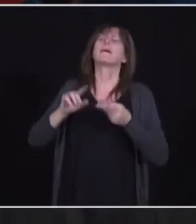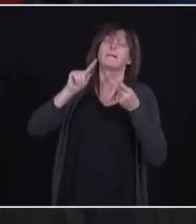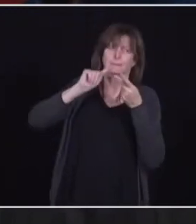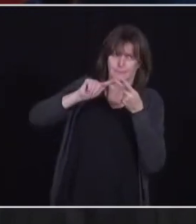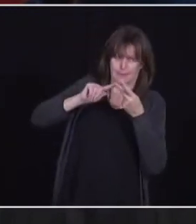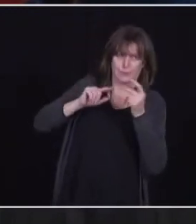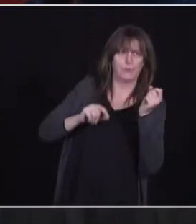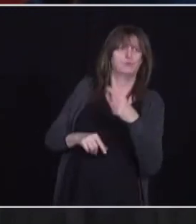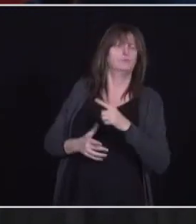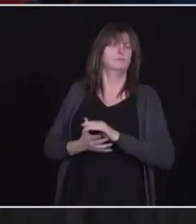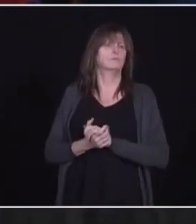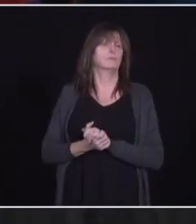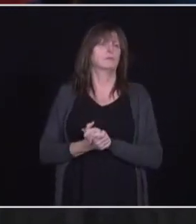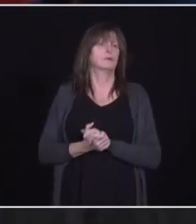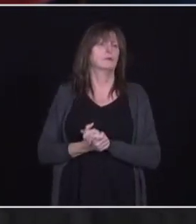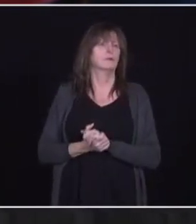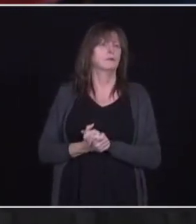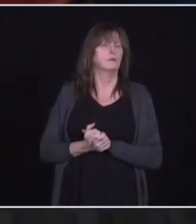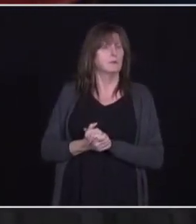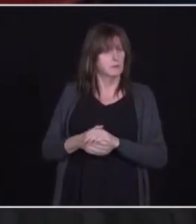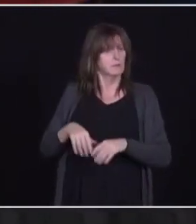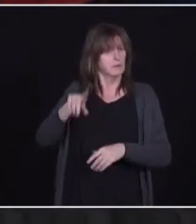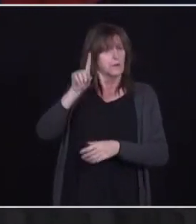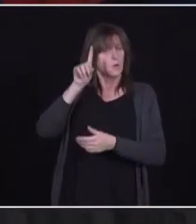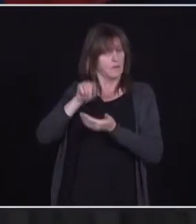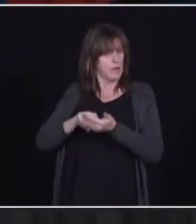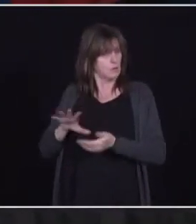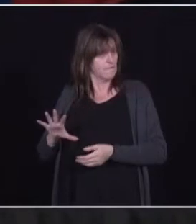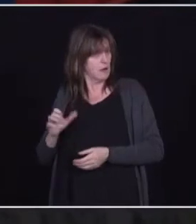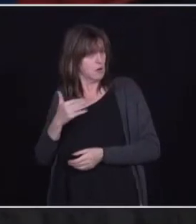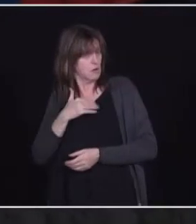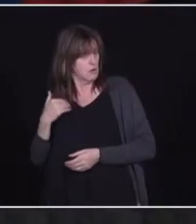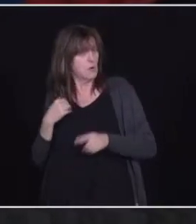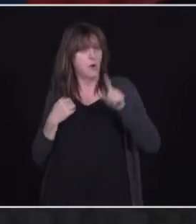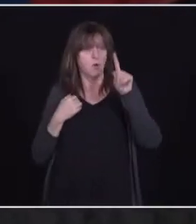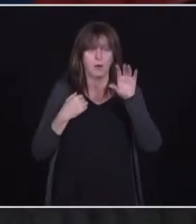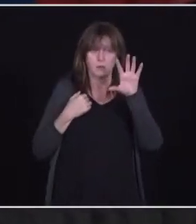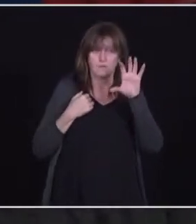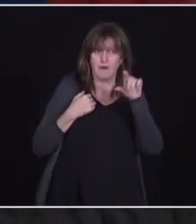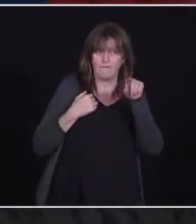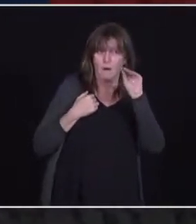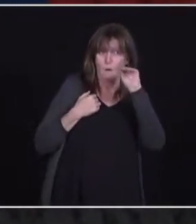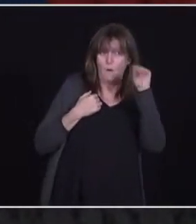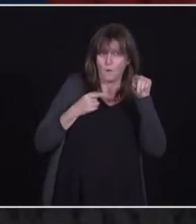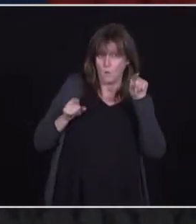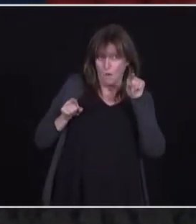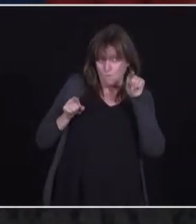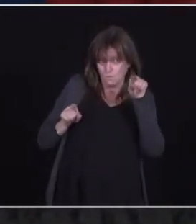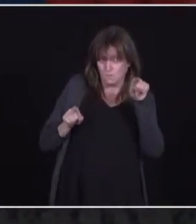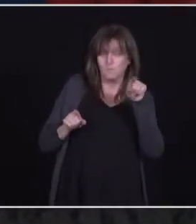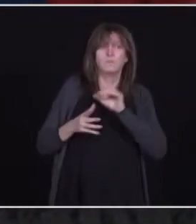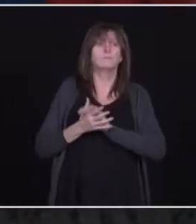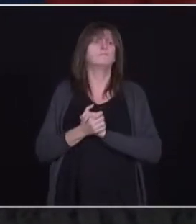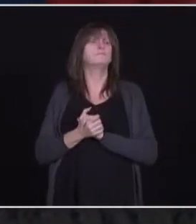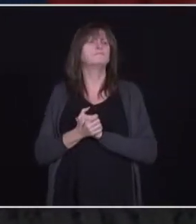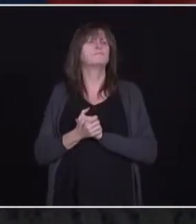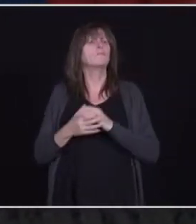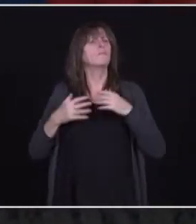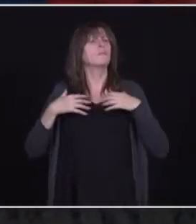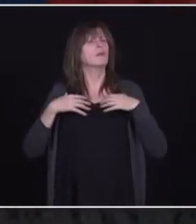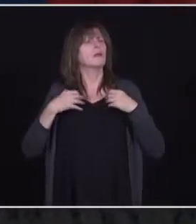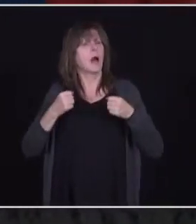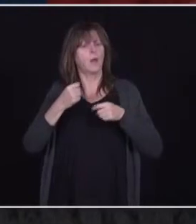1,500 Ottawa. How do you choose? Is that healthcare workers in the hospitals, and then you